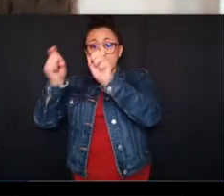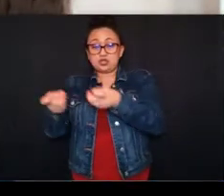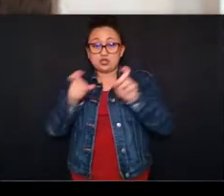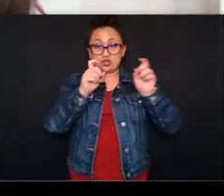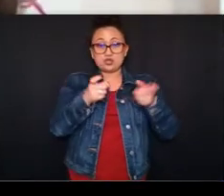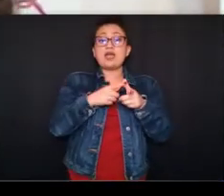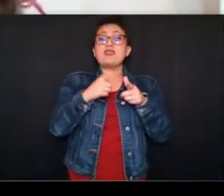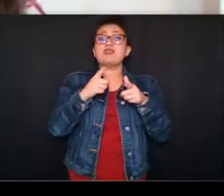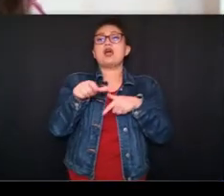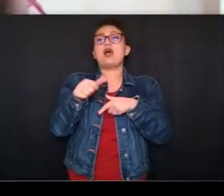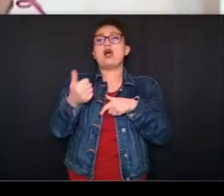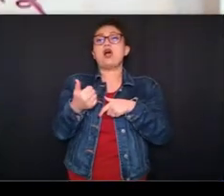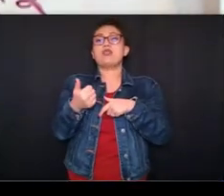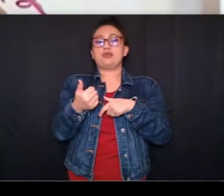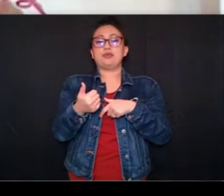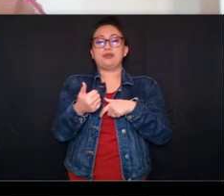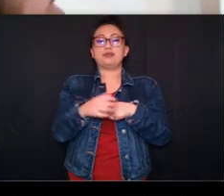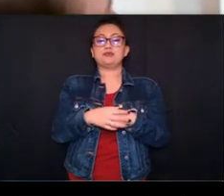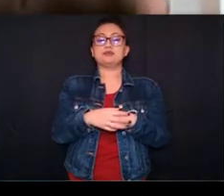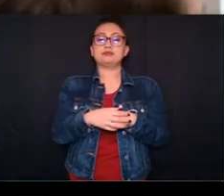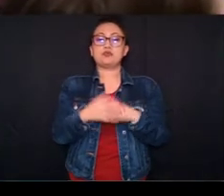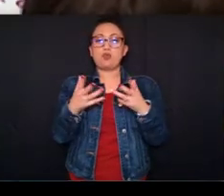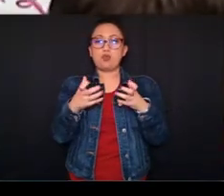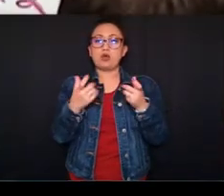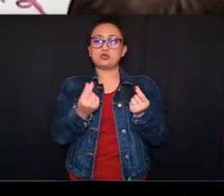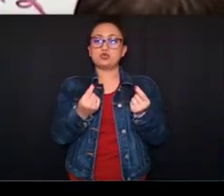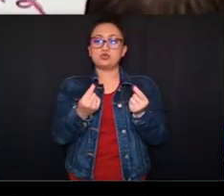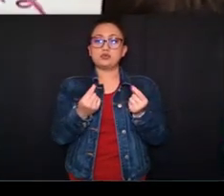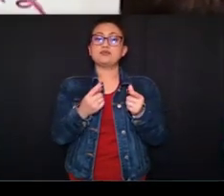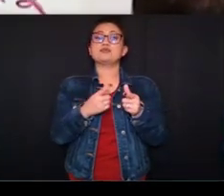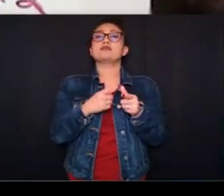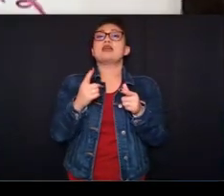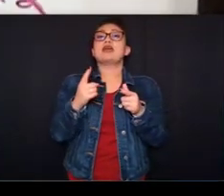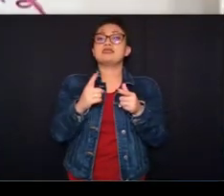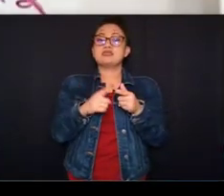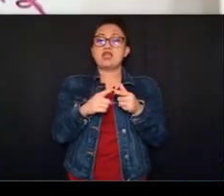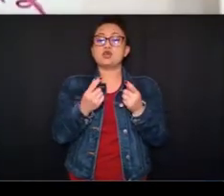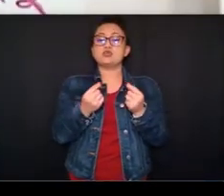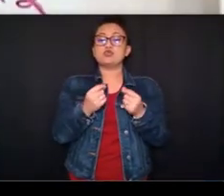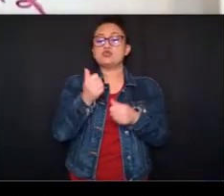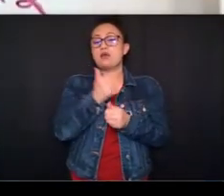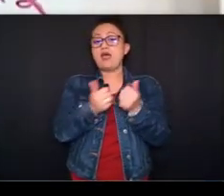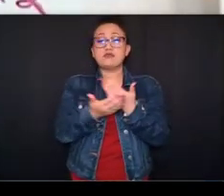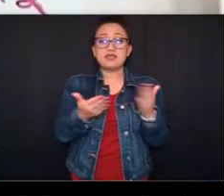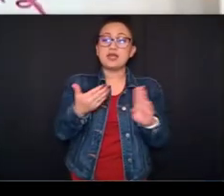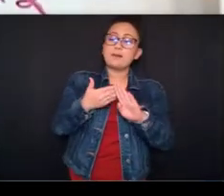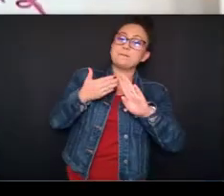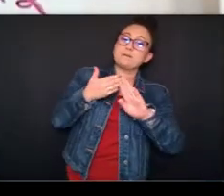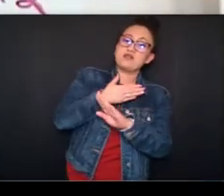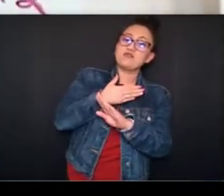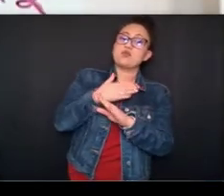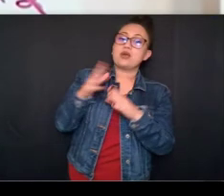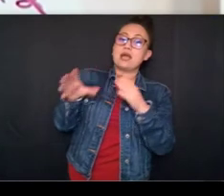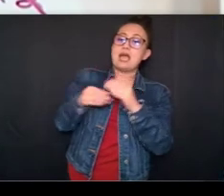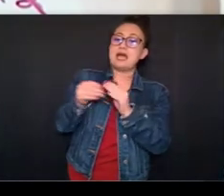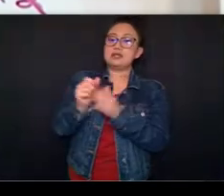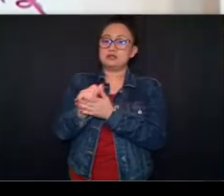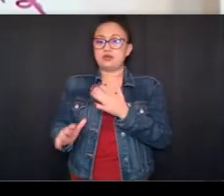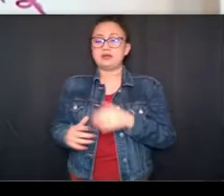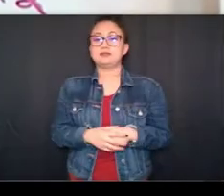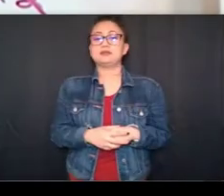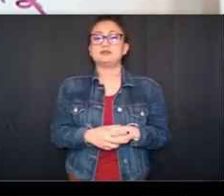operations. And we always do adding and subtracting before multiplying and dividing. All right, let's go on to the next problem. We're going to do quite a few of these. What if we